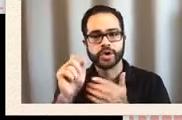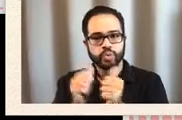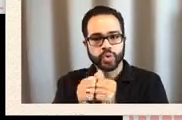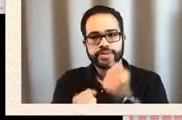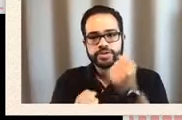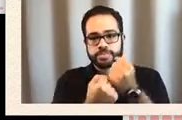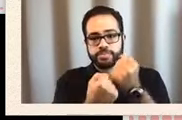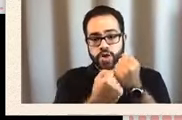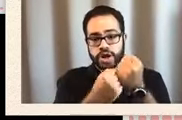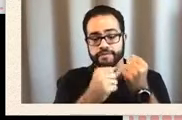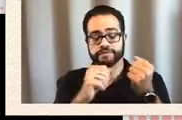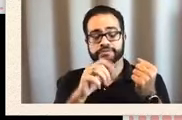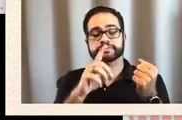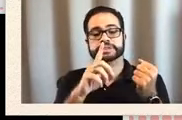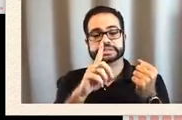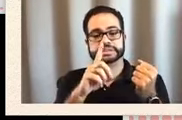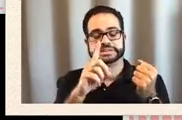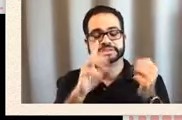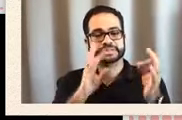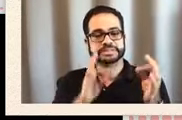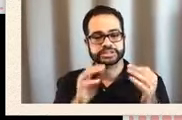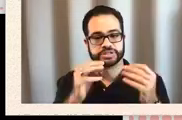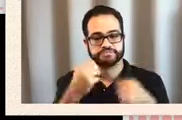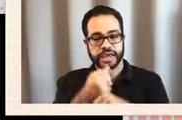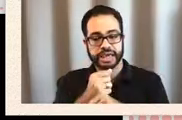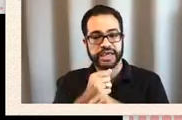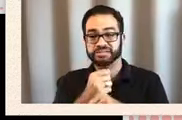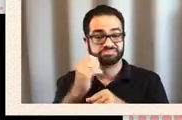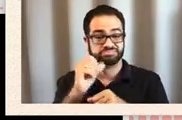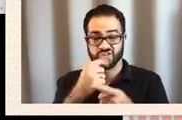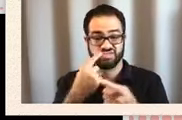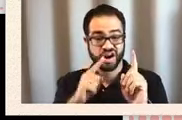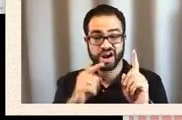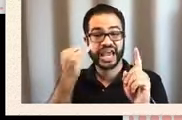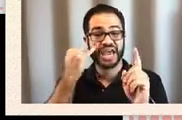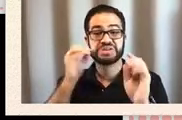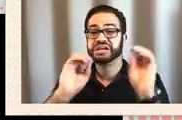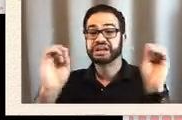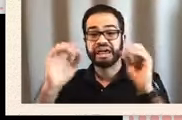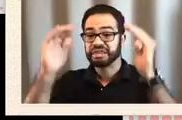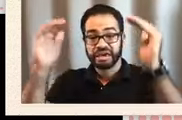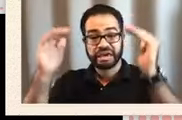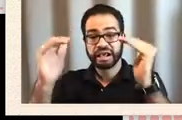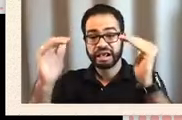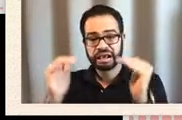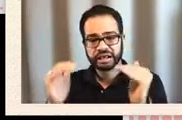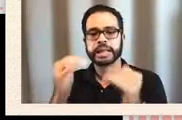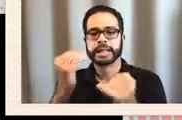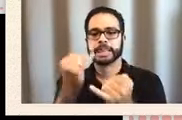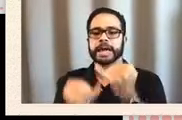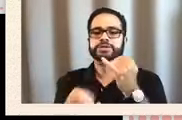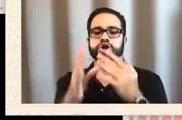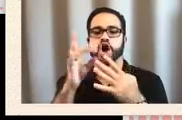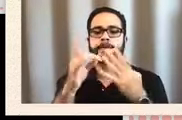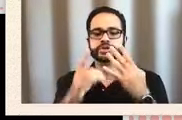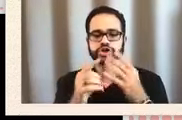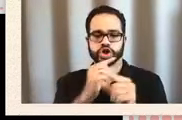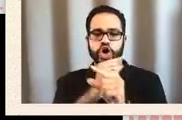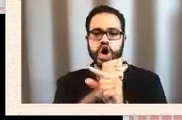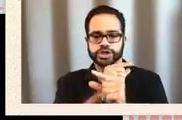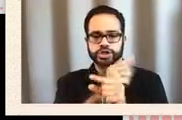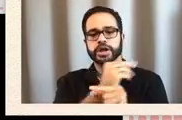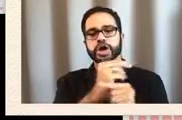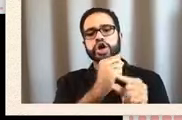And then when nothing works, then we're going to try guardianship and guardian advocacy. Unfortunately, the way that it works now is that